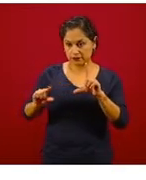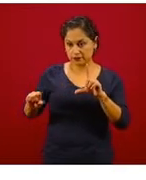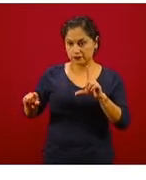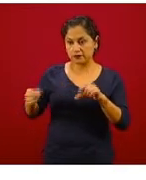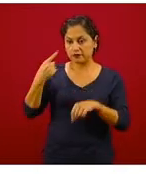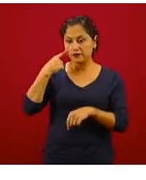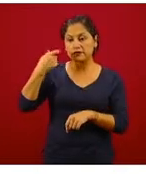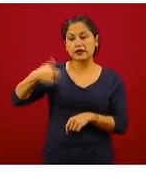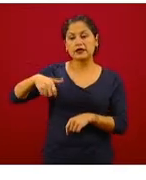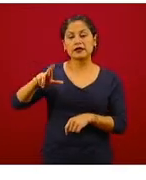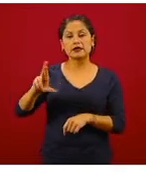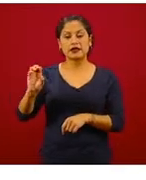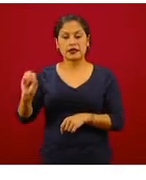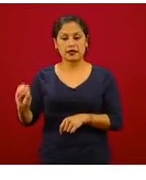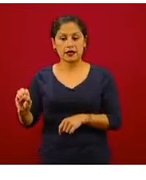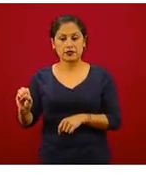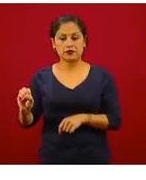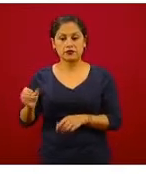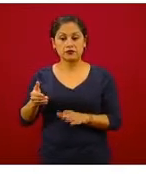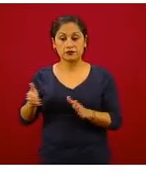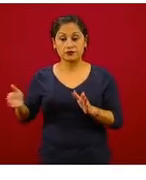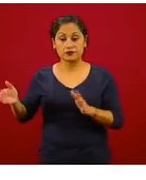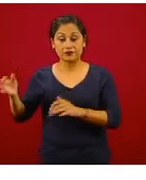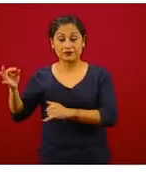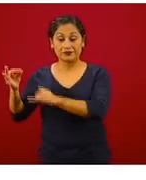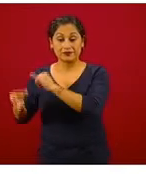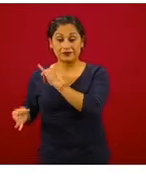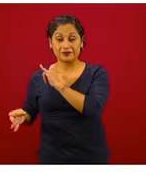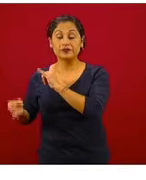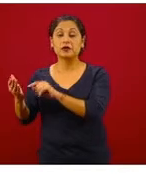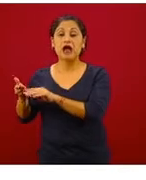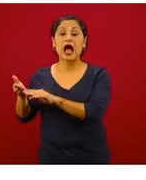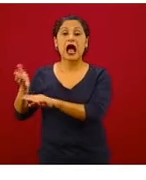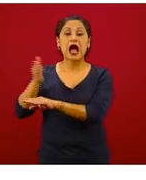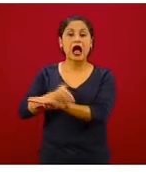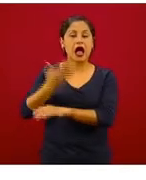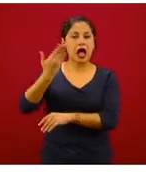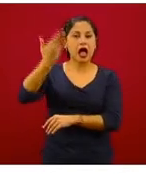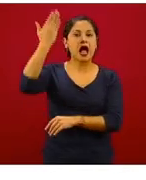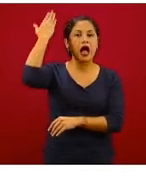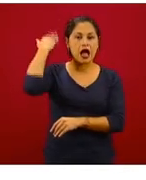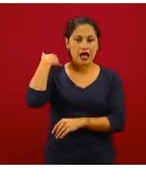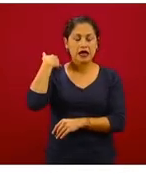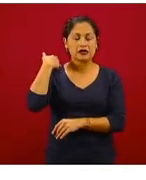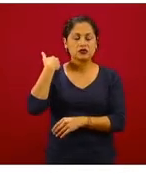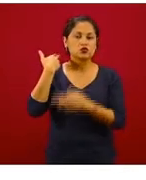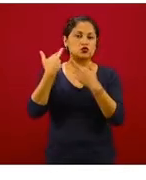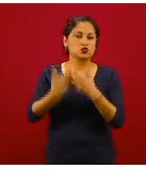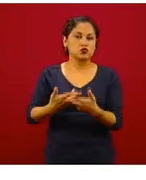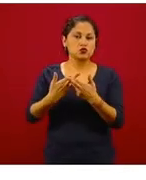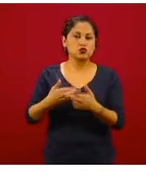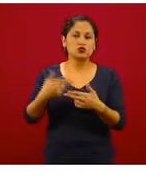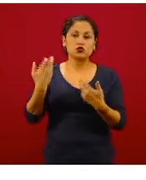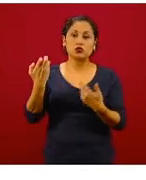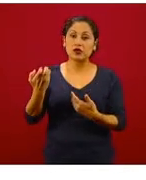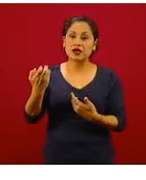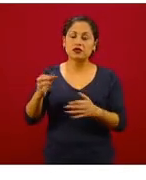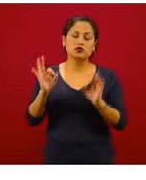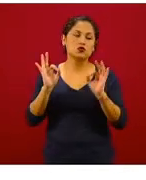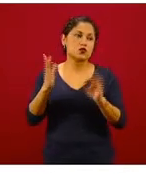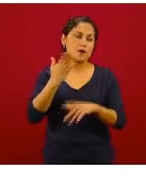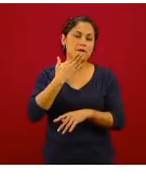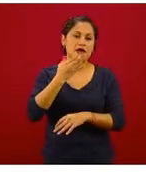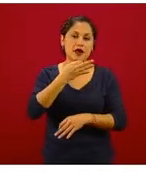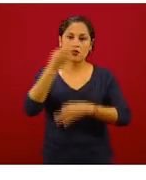Mexico, Tabasco, Veracruz, Baja California. And then we see Quintana Roo, which used to be in